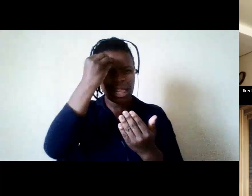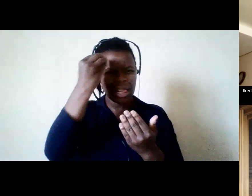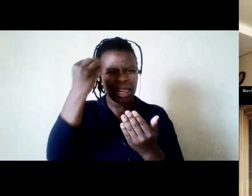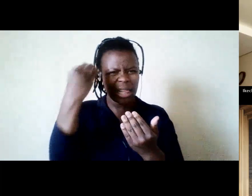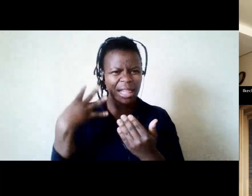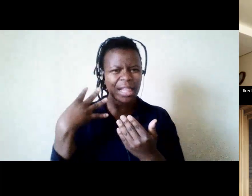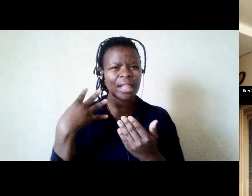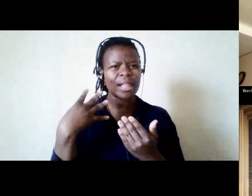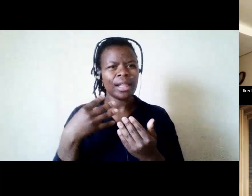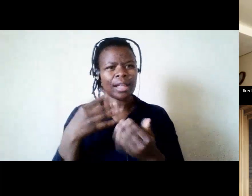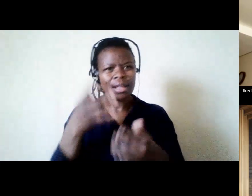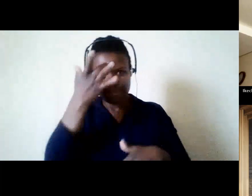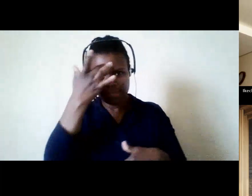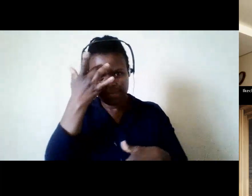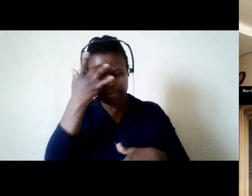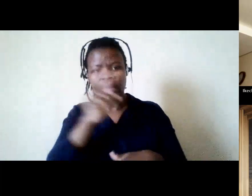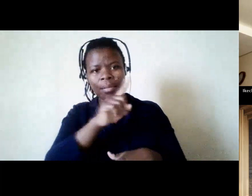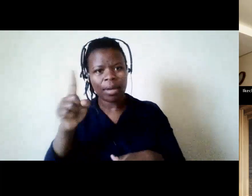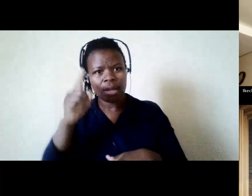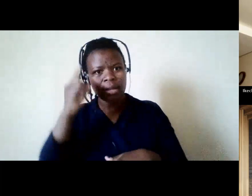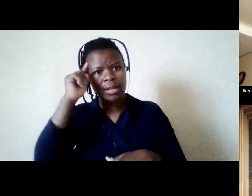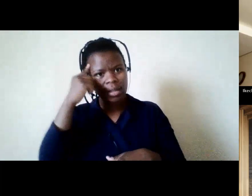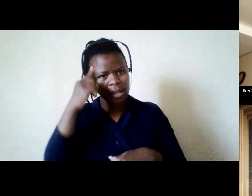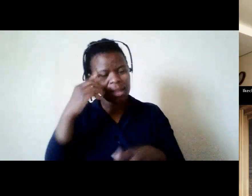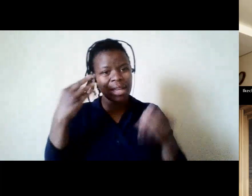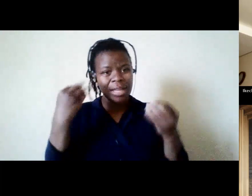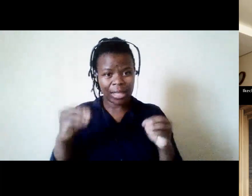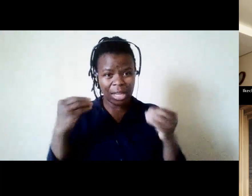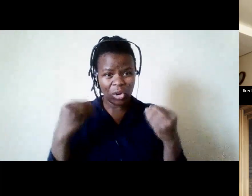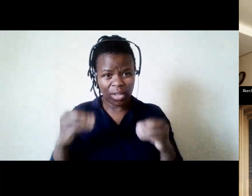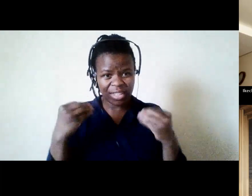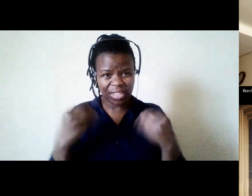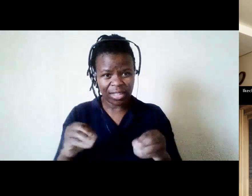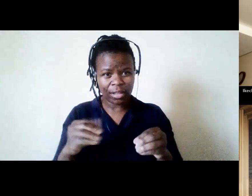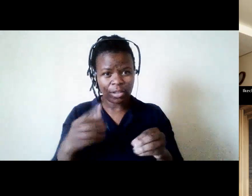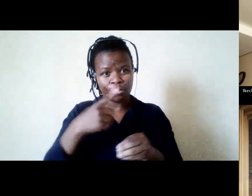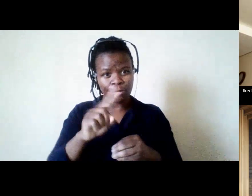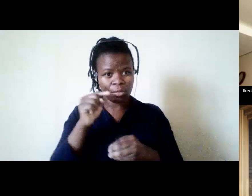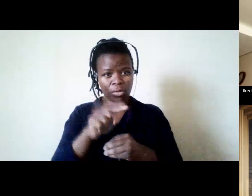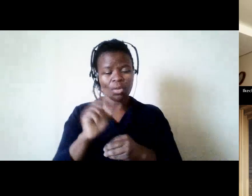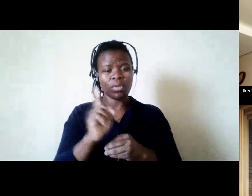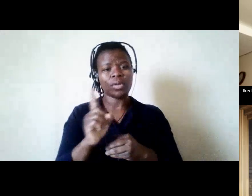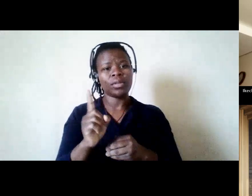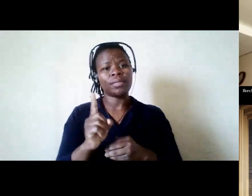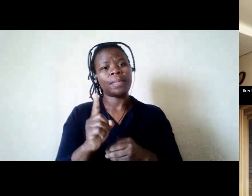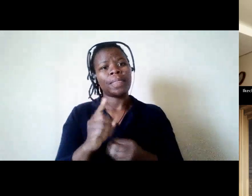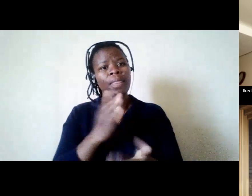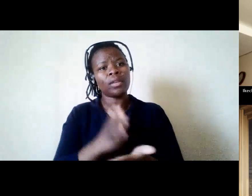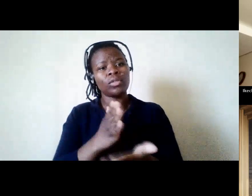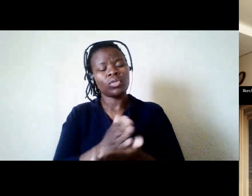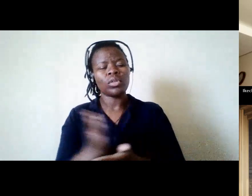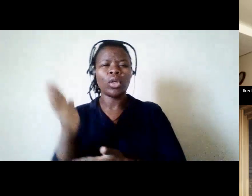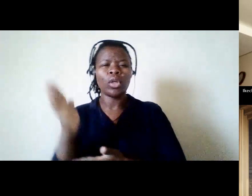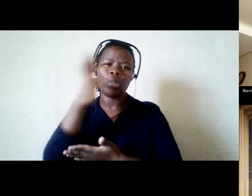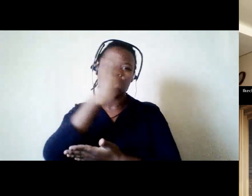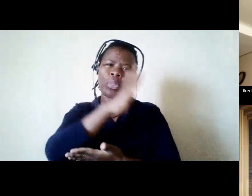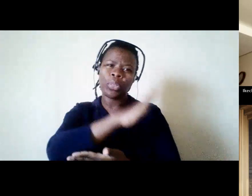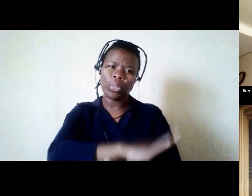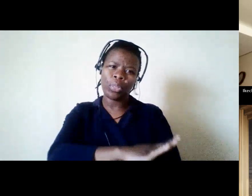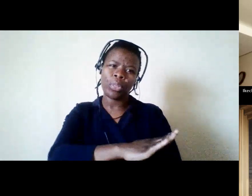the reason behind it is that she spends the entire day on her own. She doesn't have any